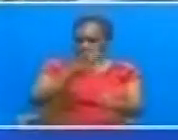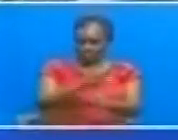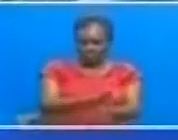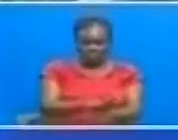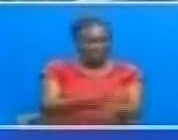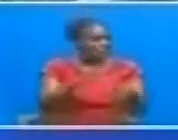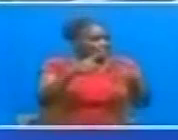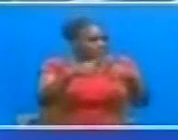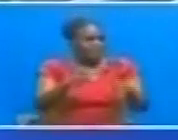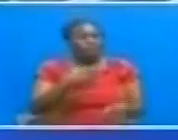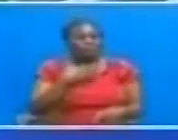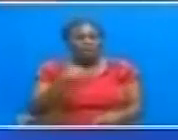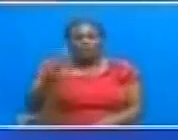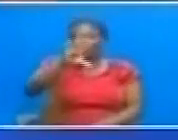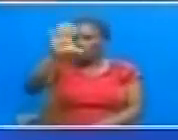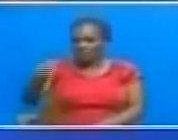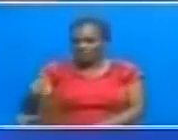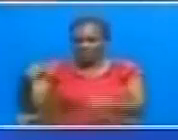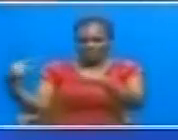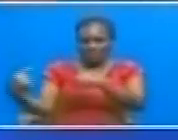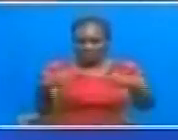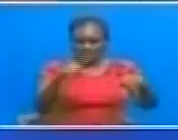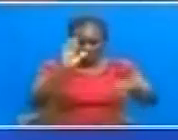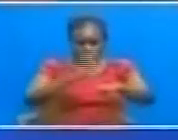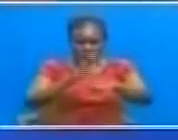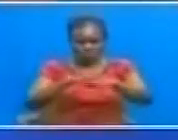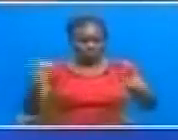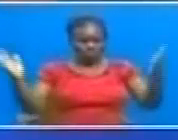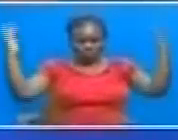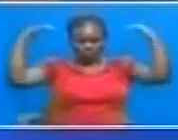they want to see Africans fighting. This is a good forum whereby we can